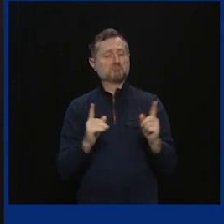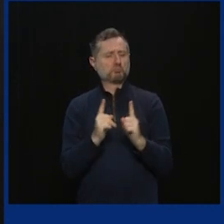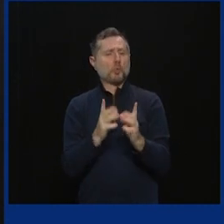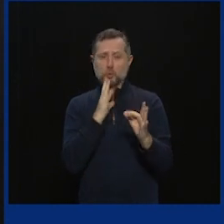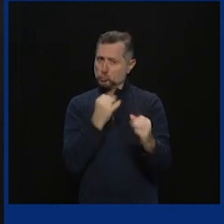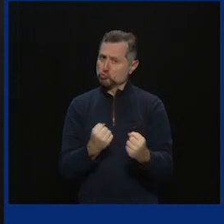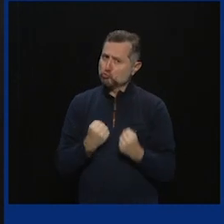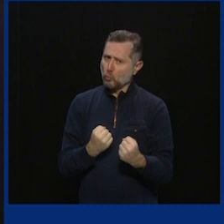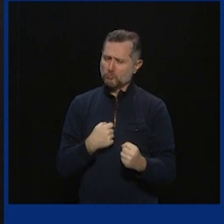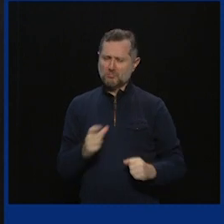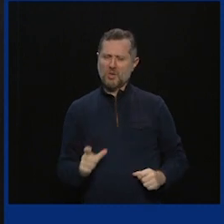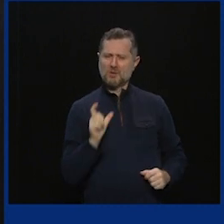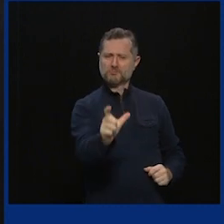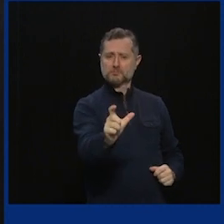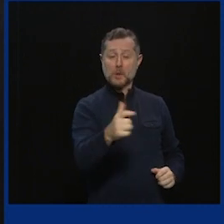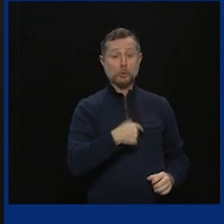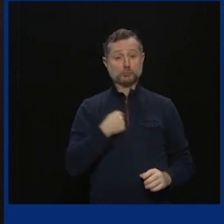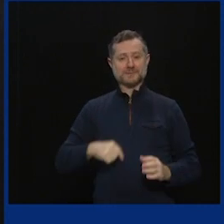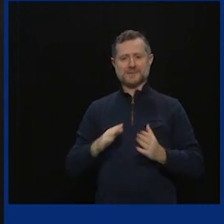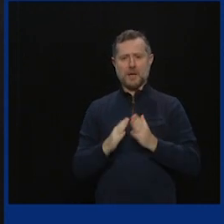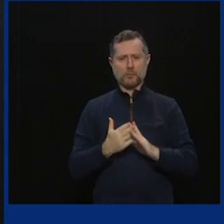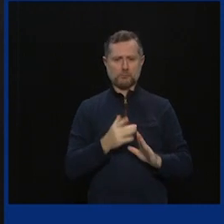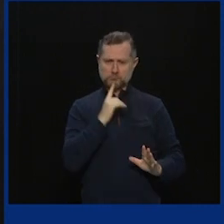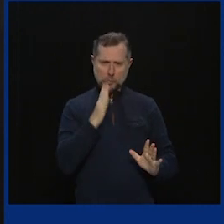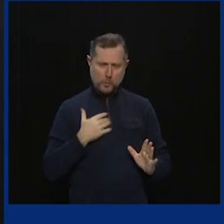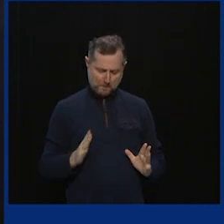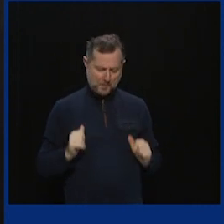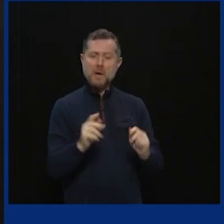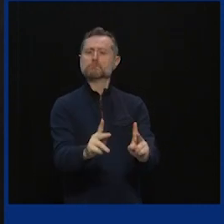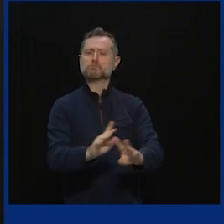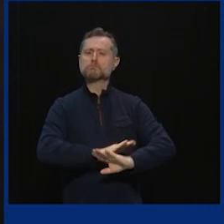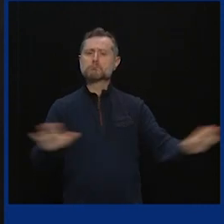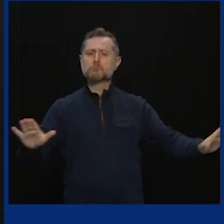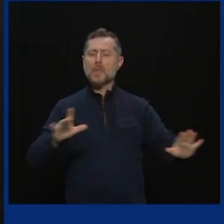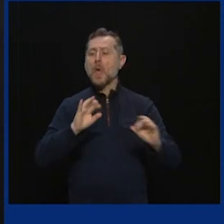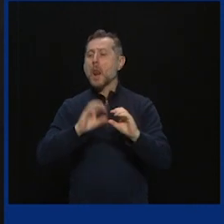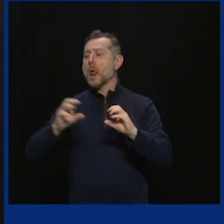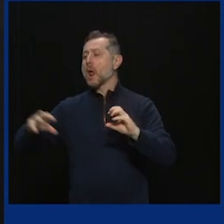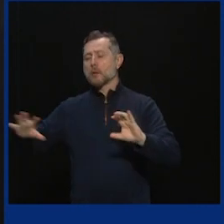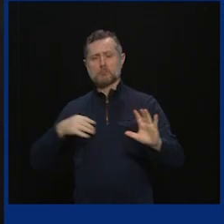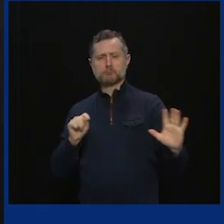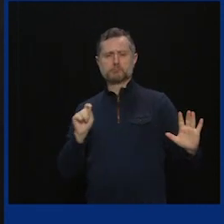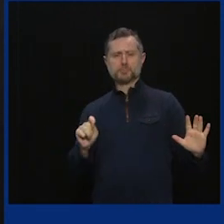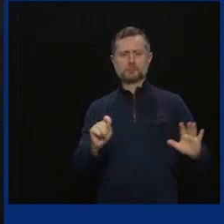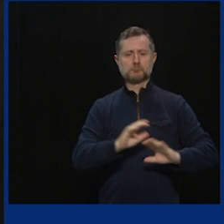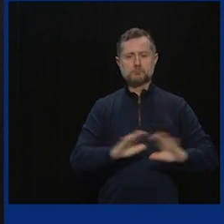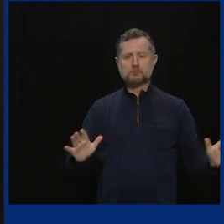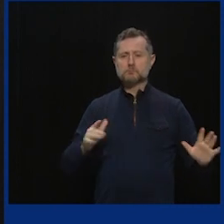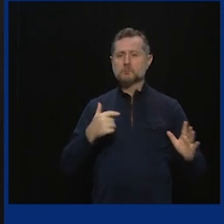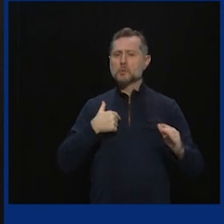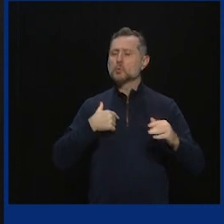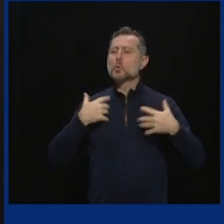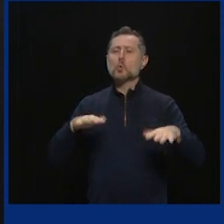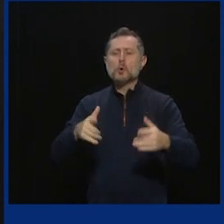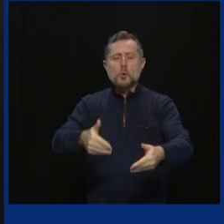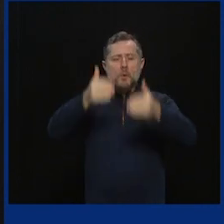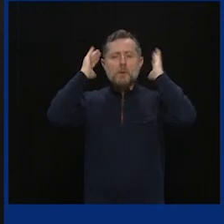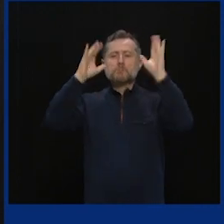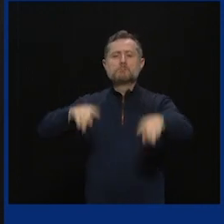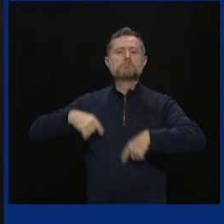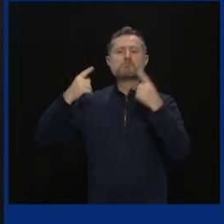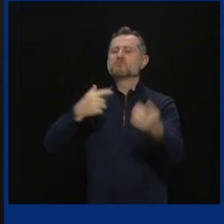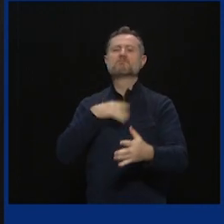Chinatown is back. We have been through too much for too long, and we are rising up, my friends. We are rising